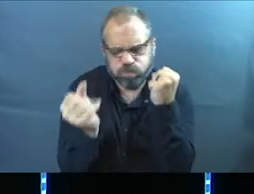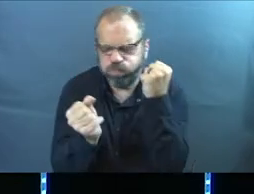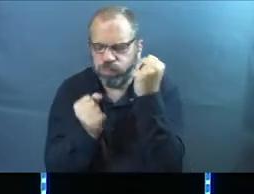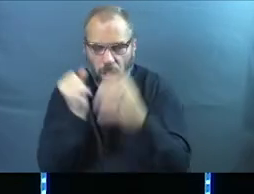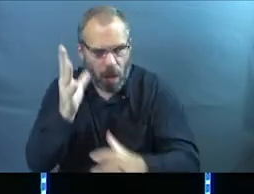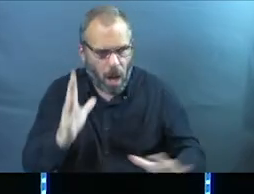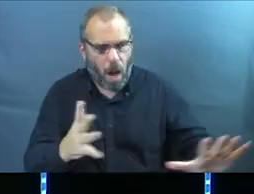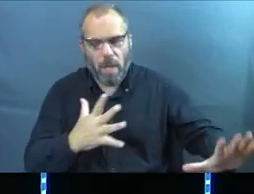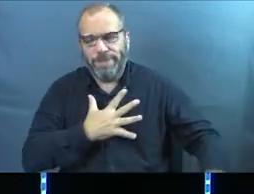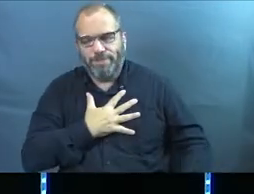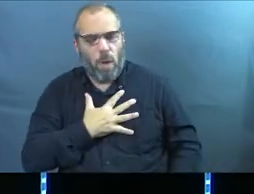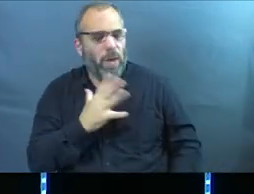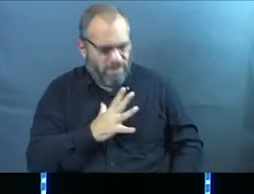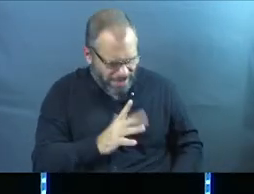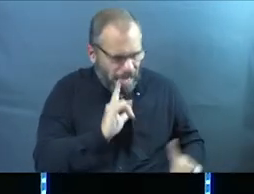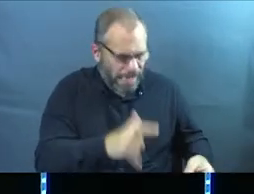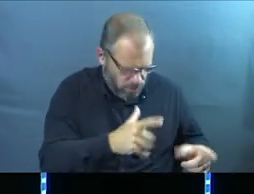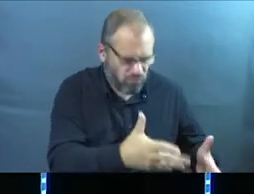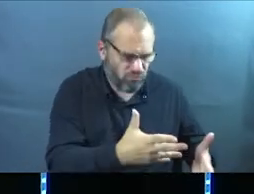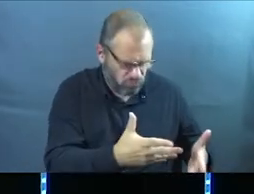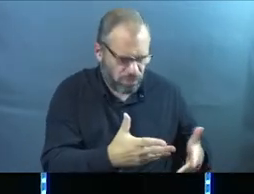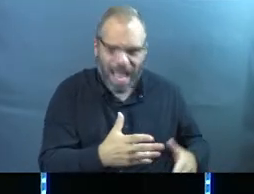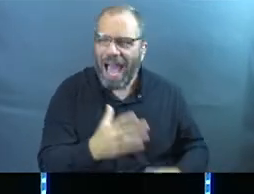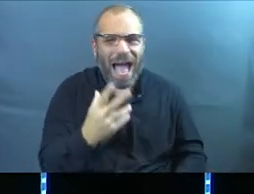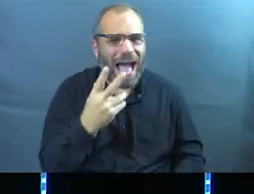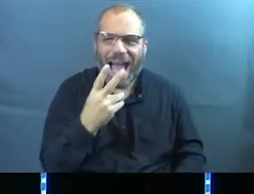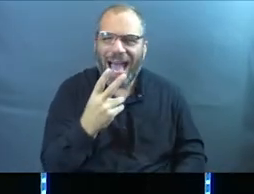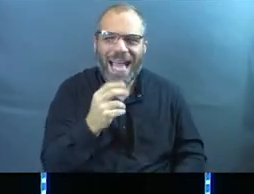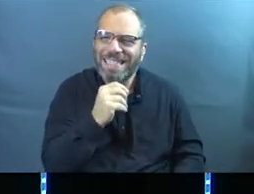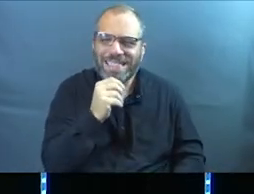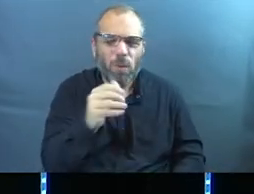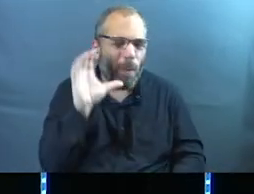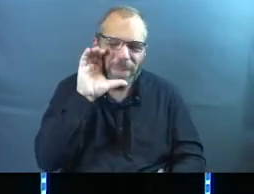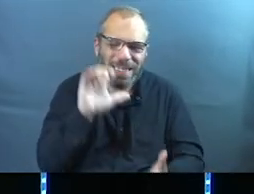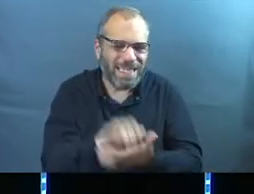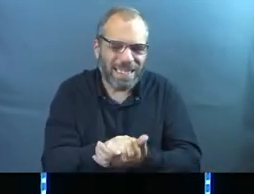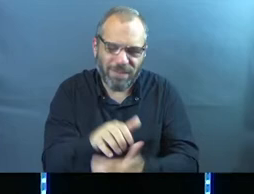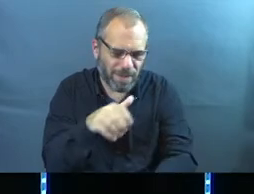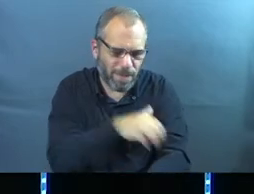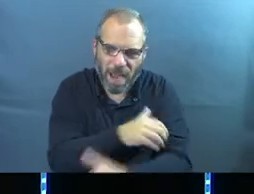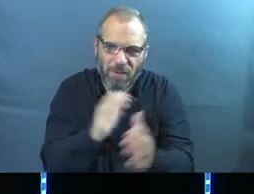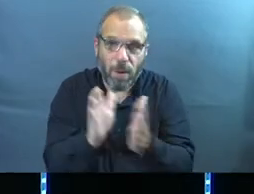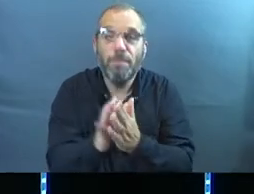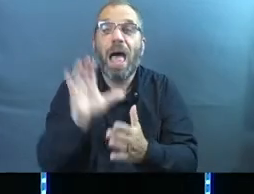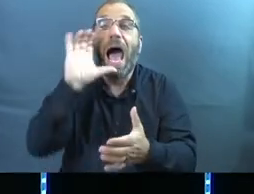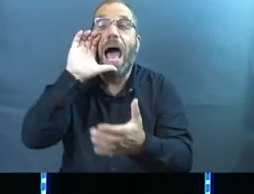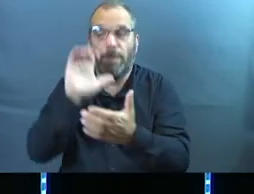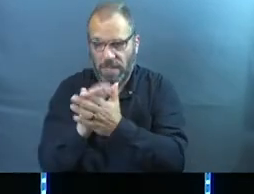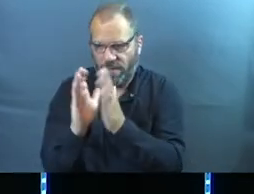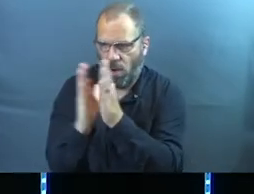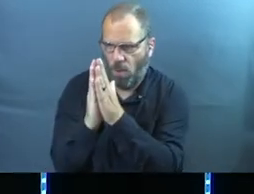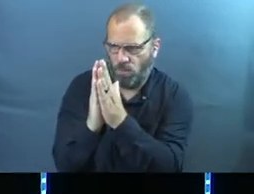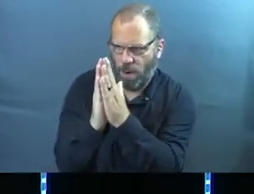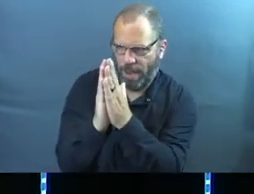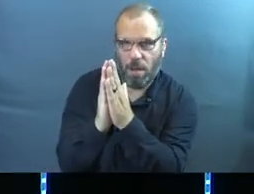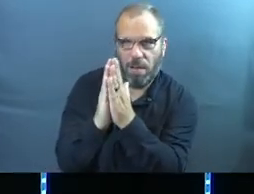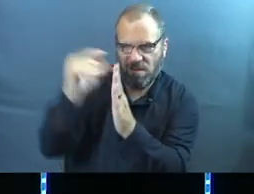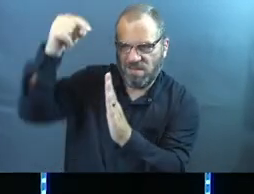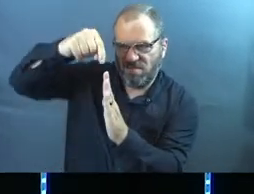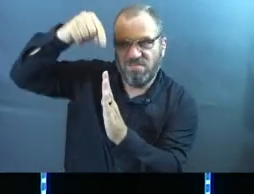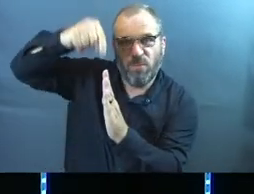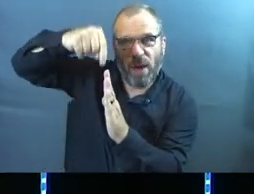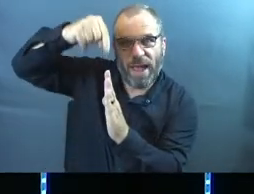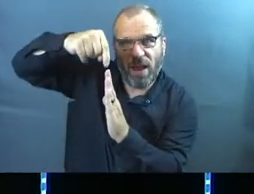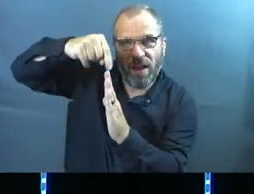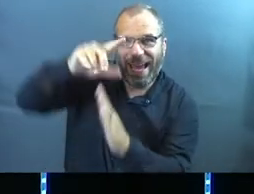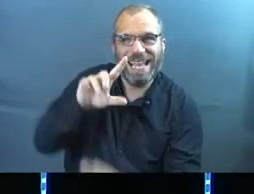God's hand to do magical stuff for us. I don't believe in the power of prayer in that way. I believe prayer is a wonderful tool,